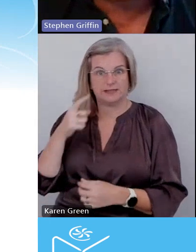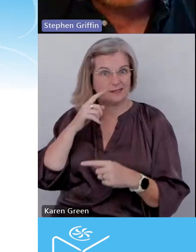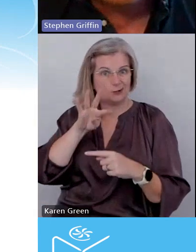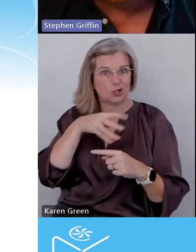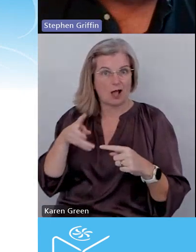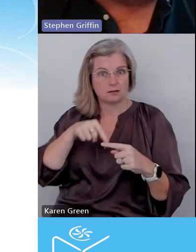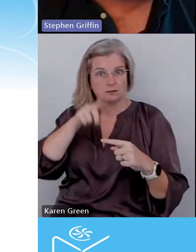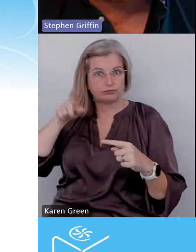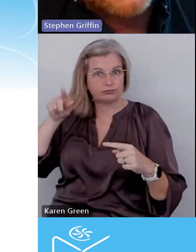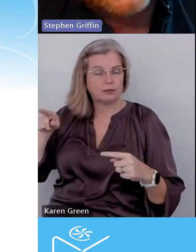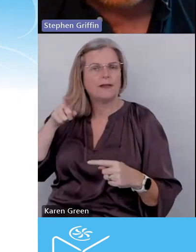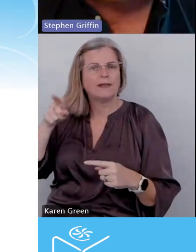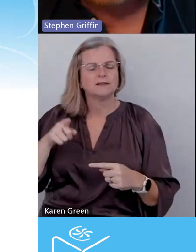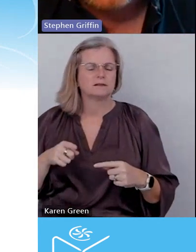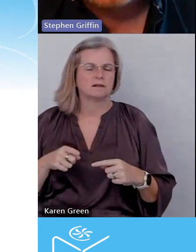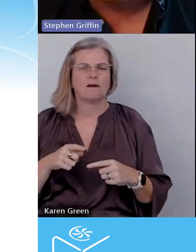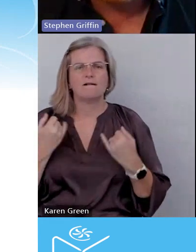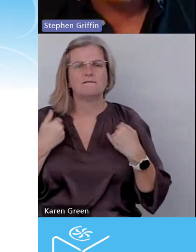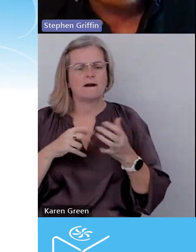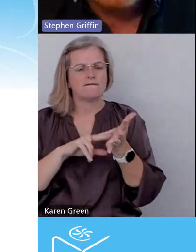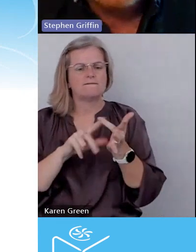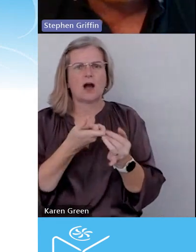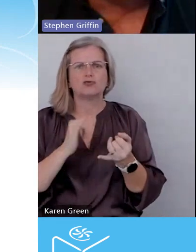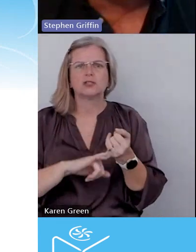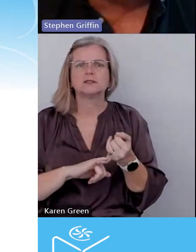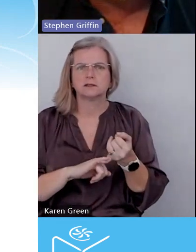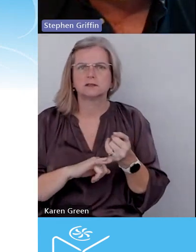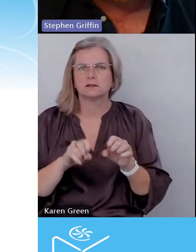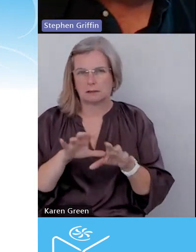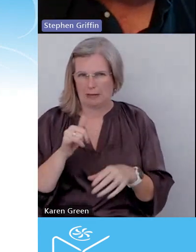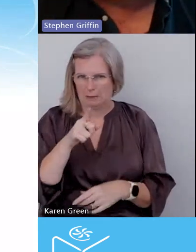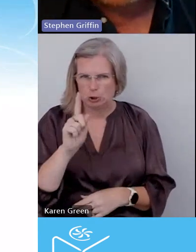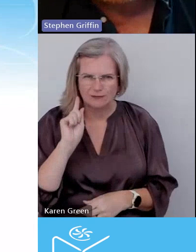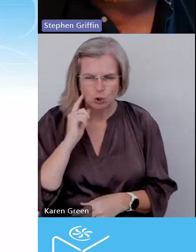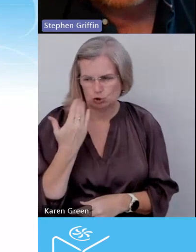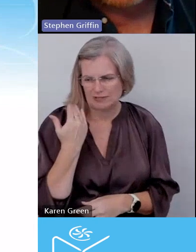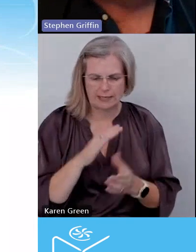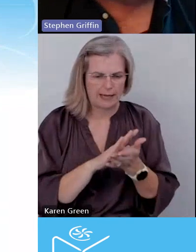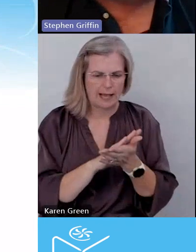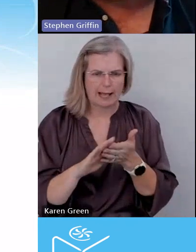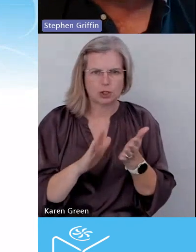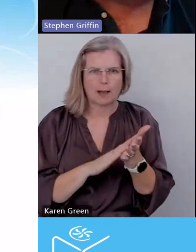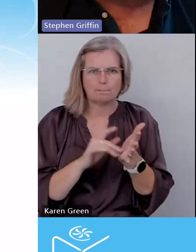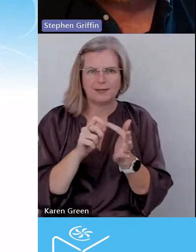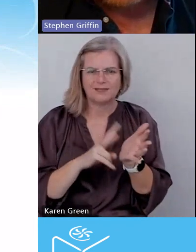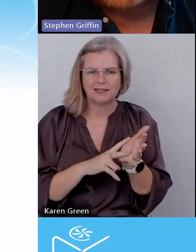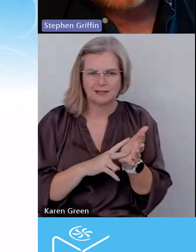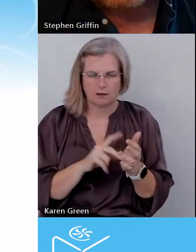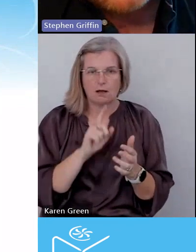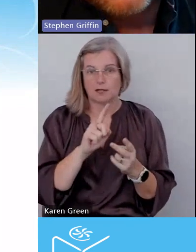we think about. There are others. You may have heard of things like HMPV recently and things, but these three viruses,